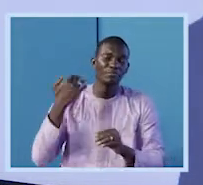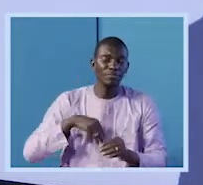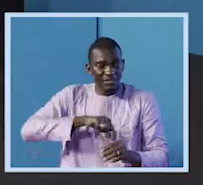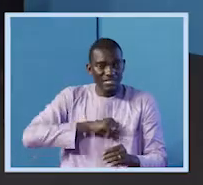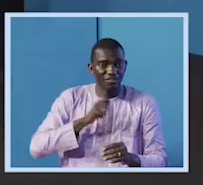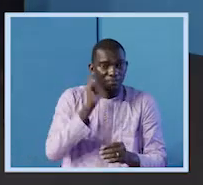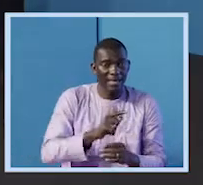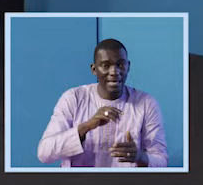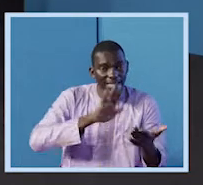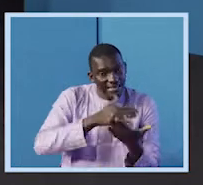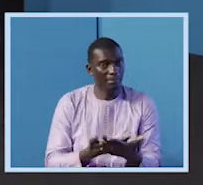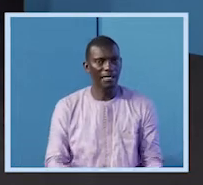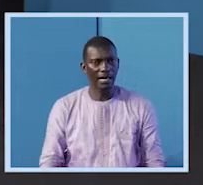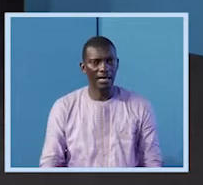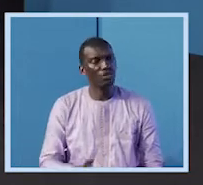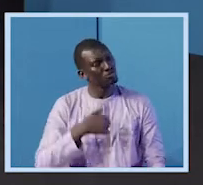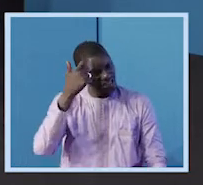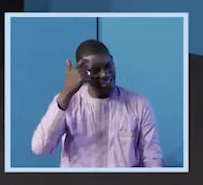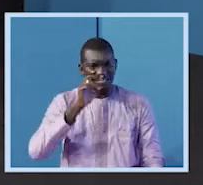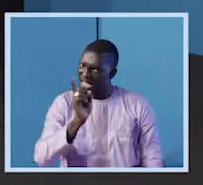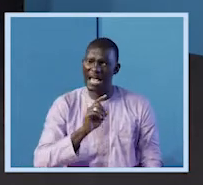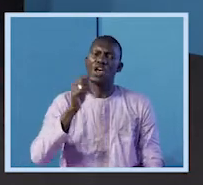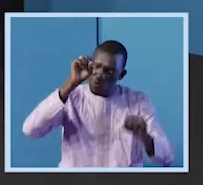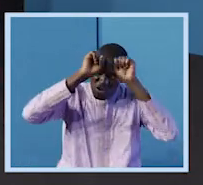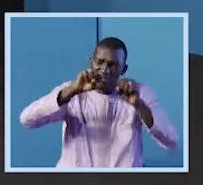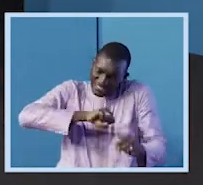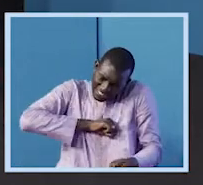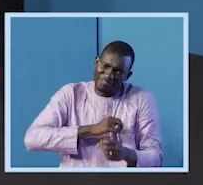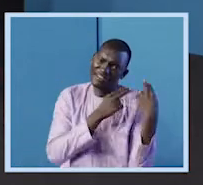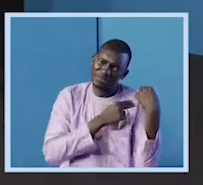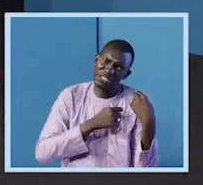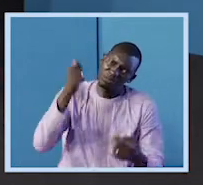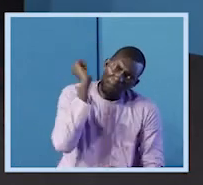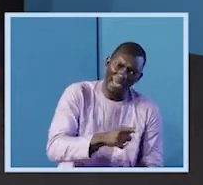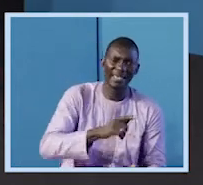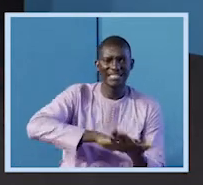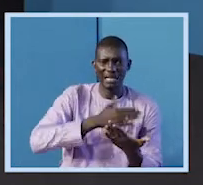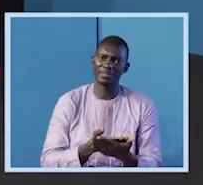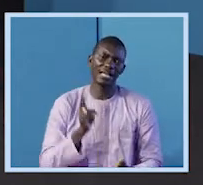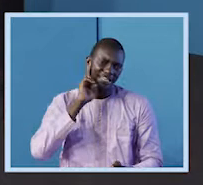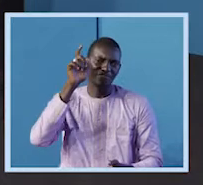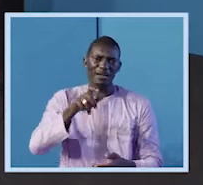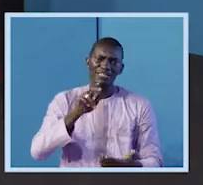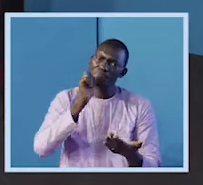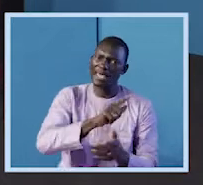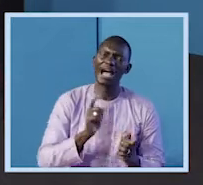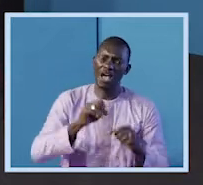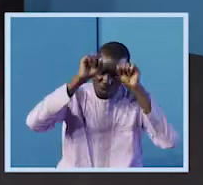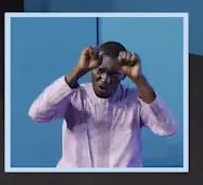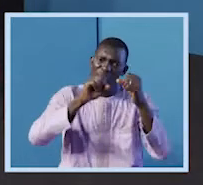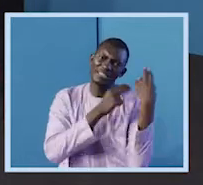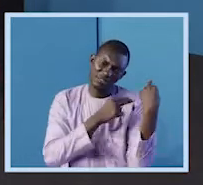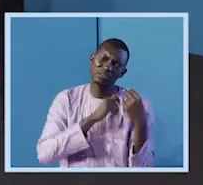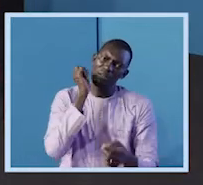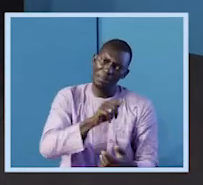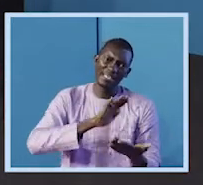interpreter. Really? So while the government should be the one to do it. So this is something that I just hope the narrative will change. Yeah, definitely. With the coming of the new